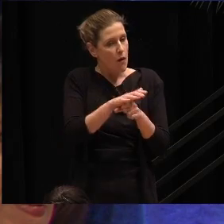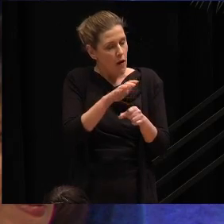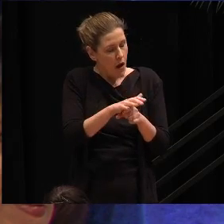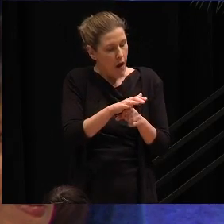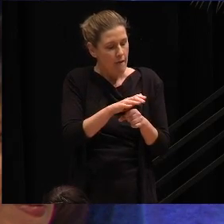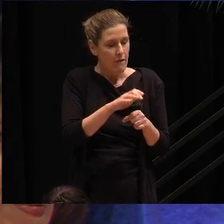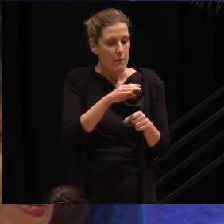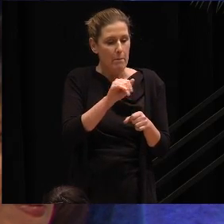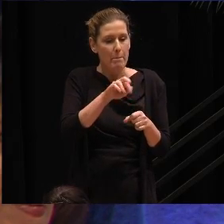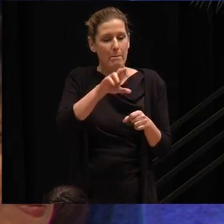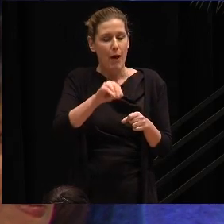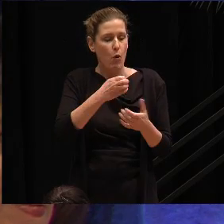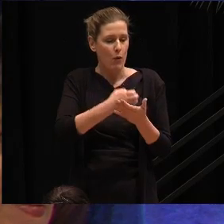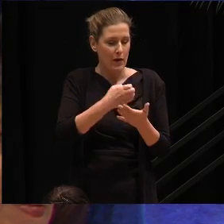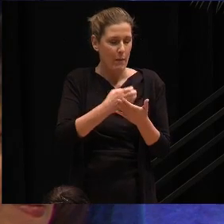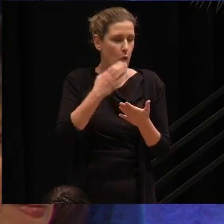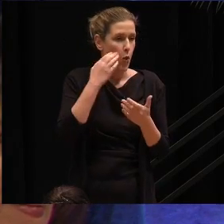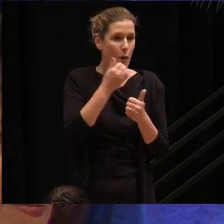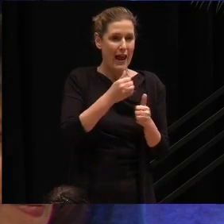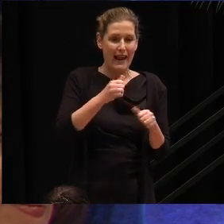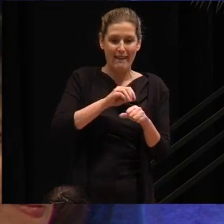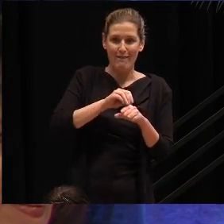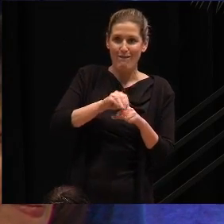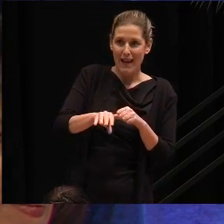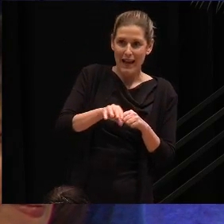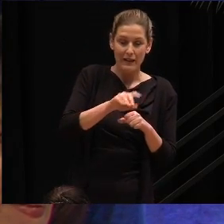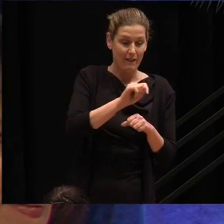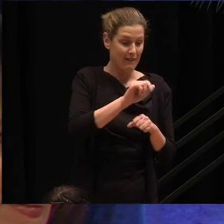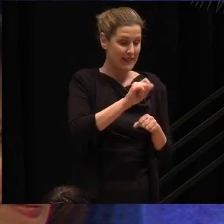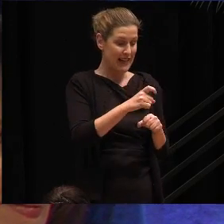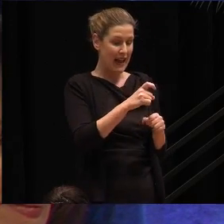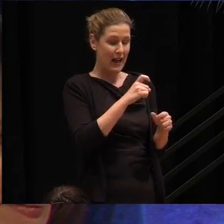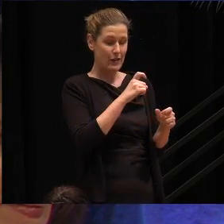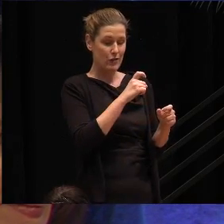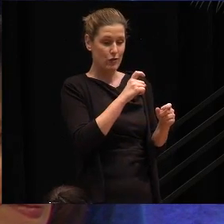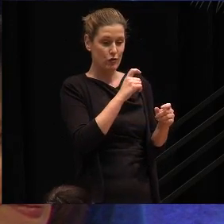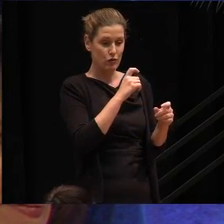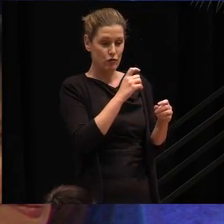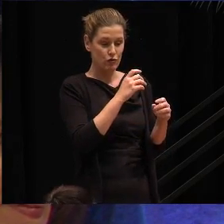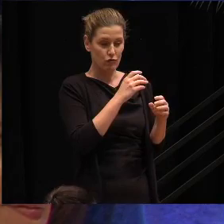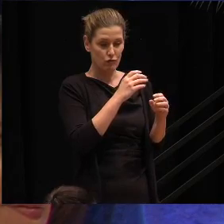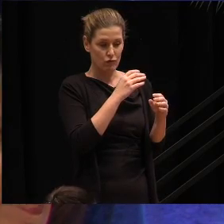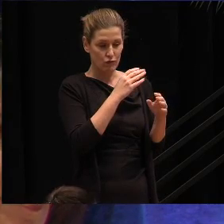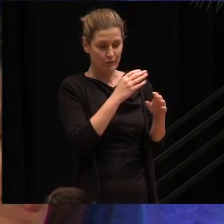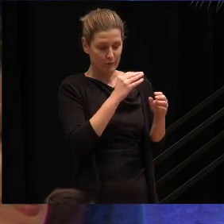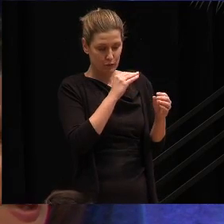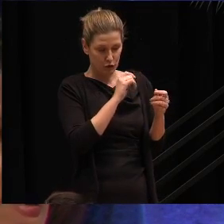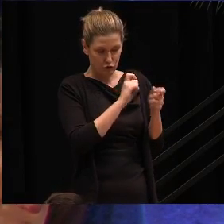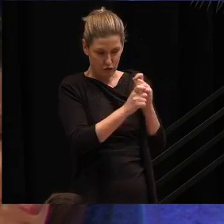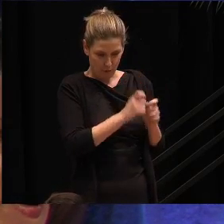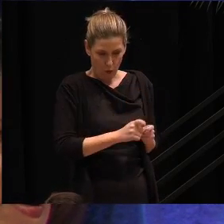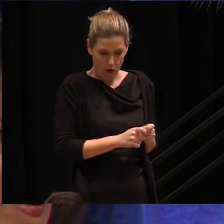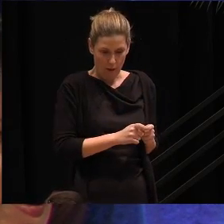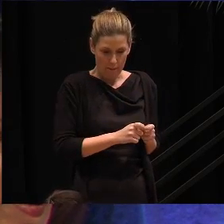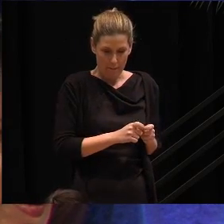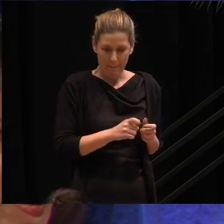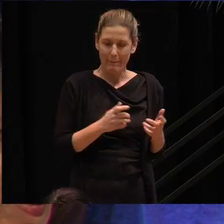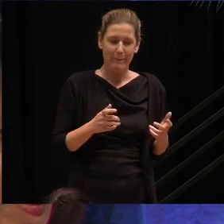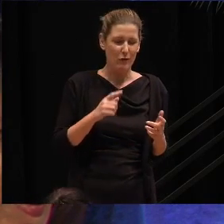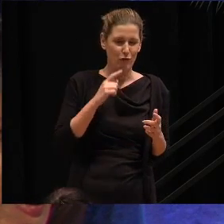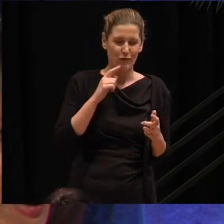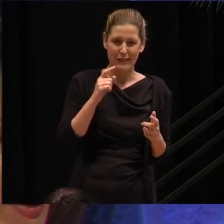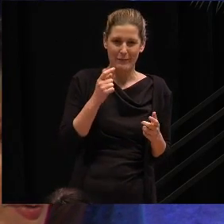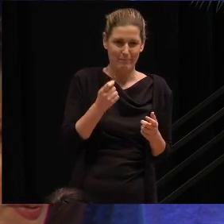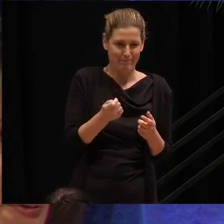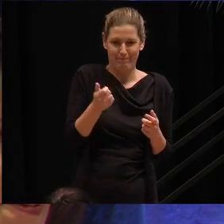to know that any effect of any kind of tax reform is marginal at best any time, and more dependent